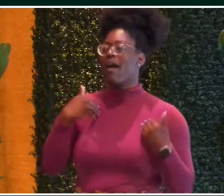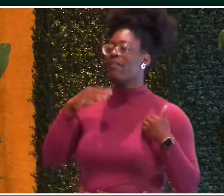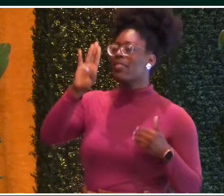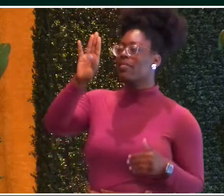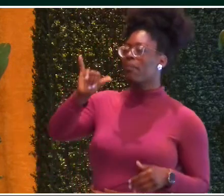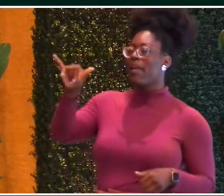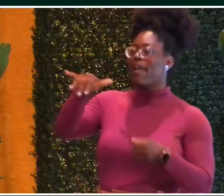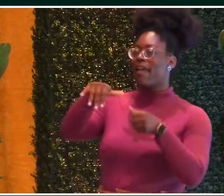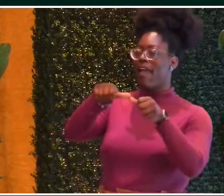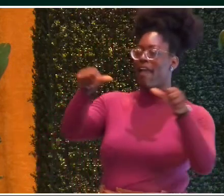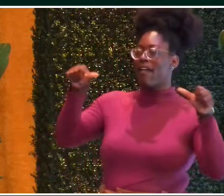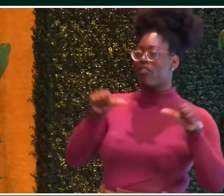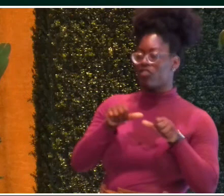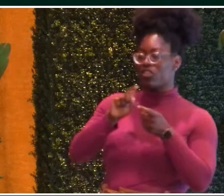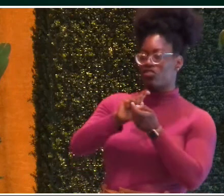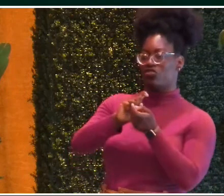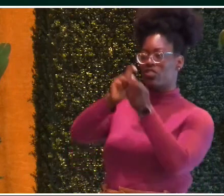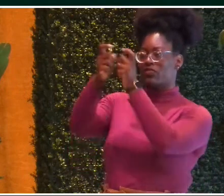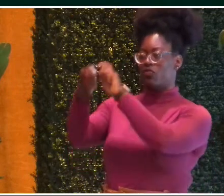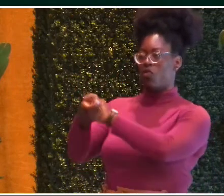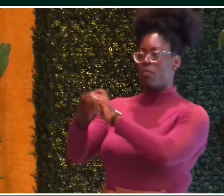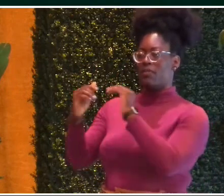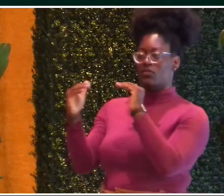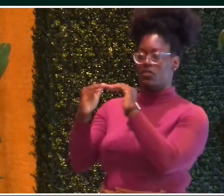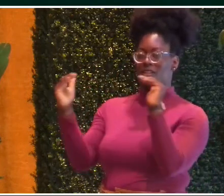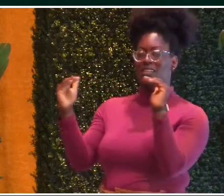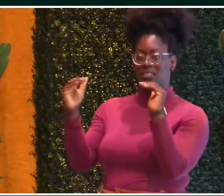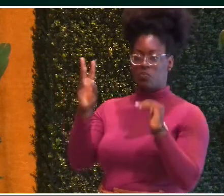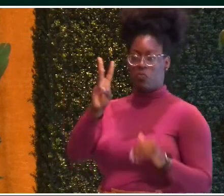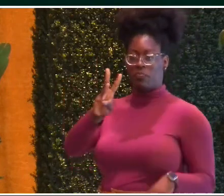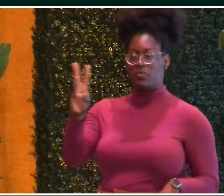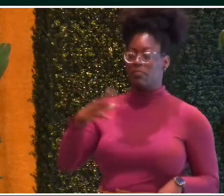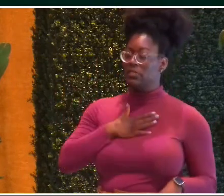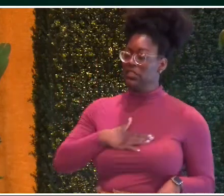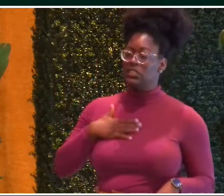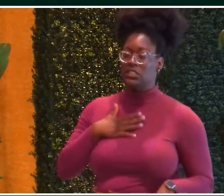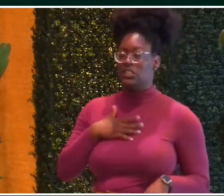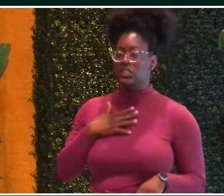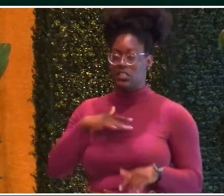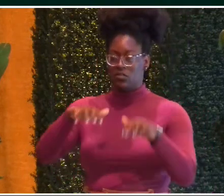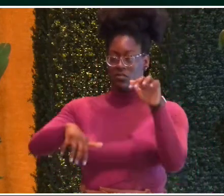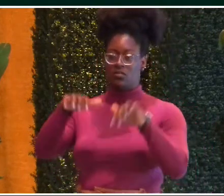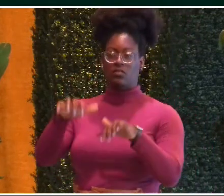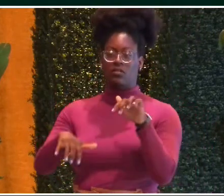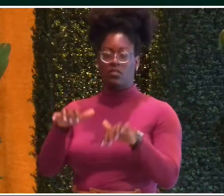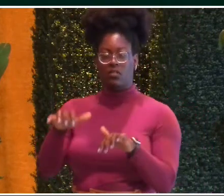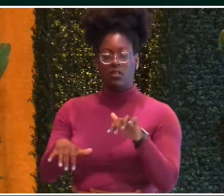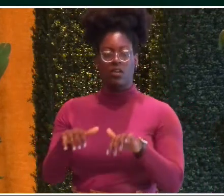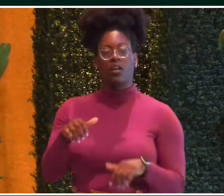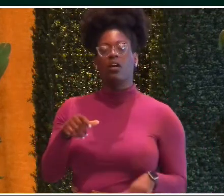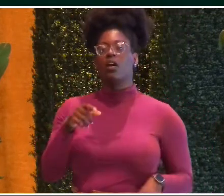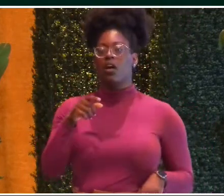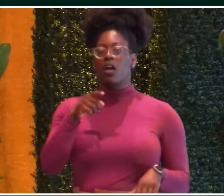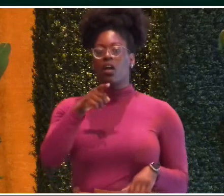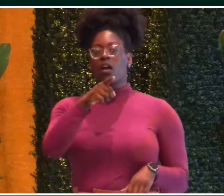site. It is an easy tool to use to begin to confirm those solidarity networks I'm talking about. You can do it